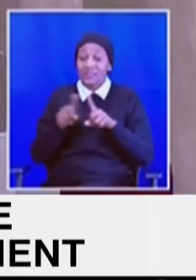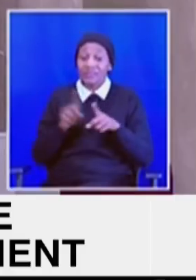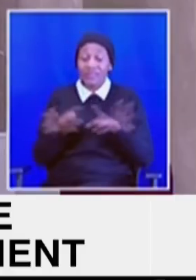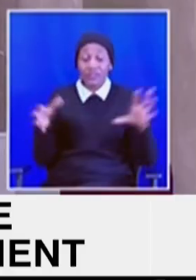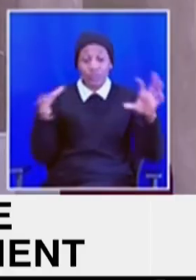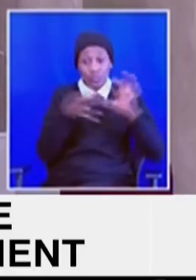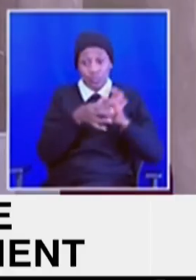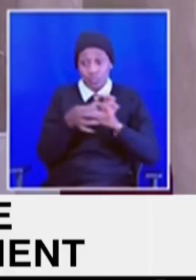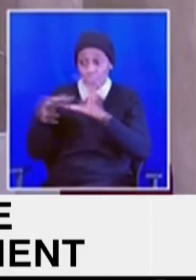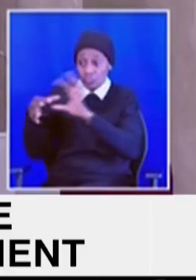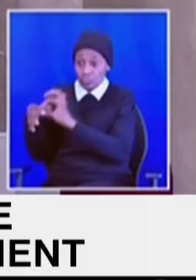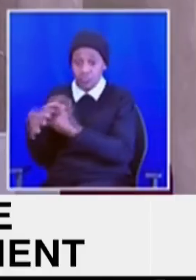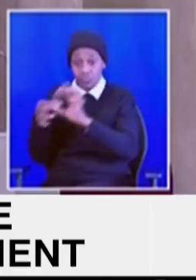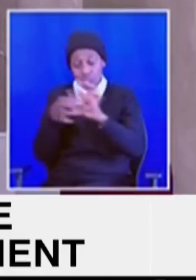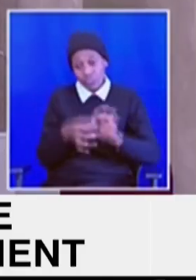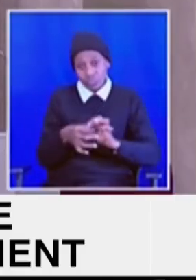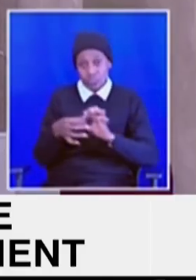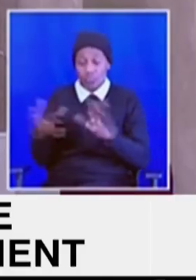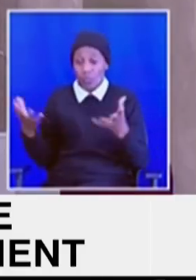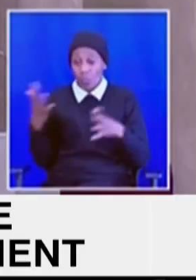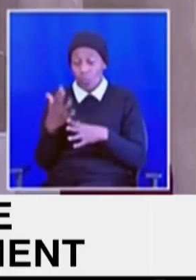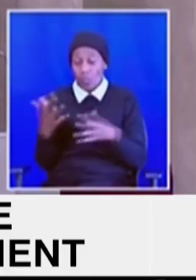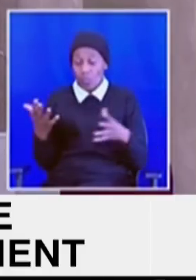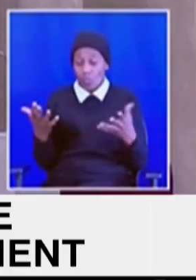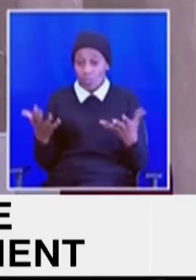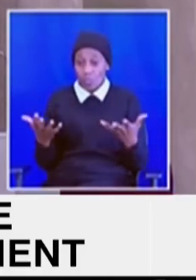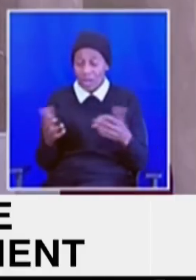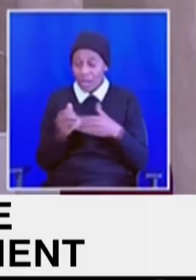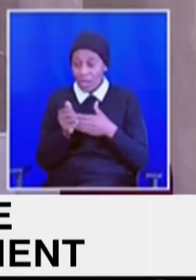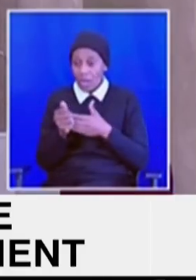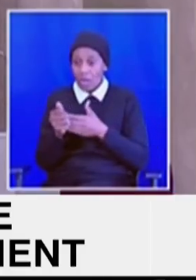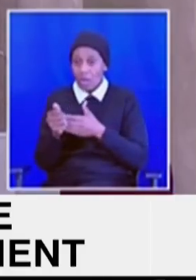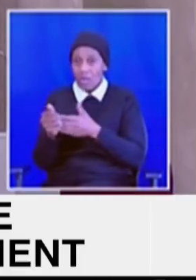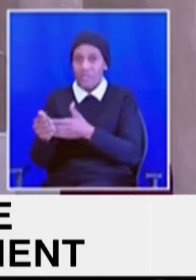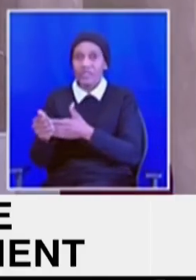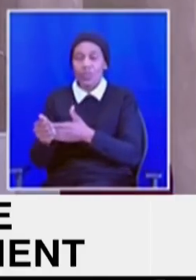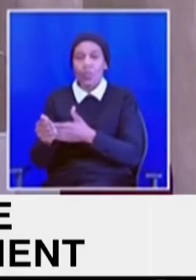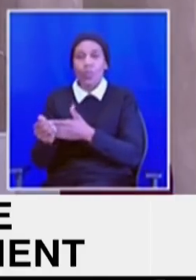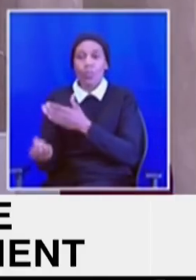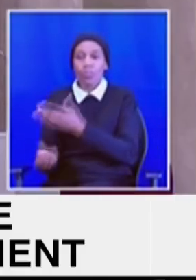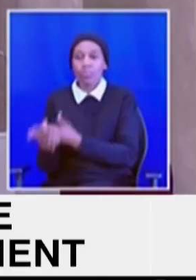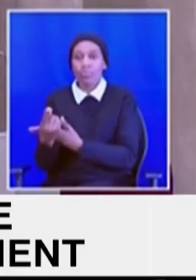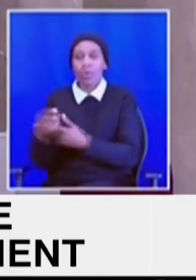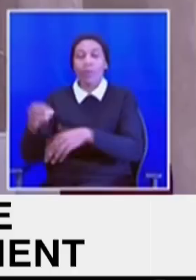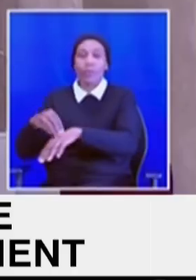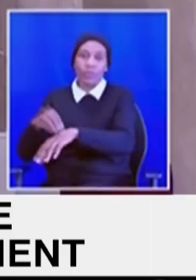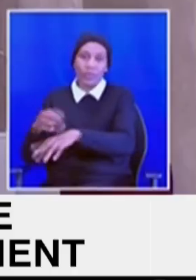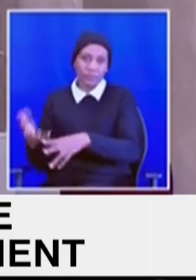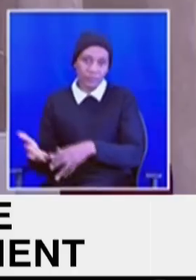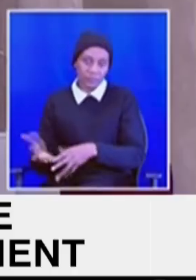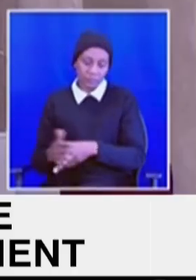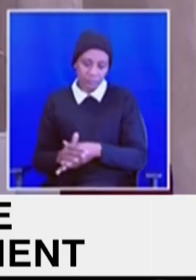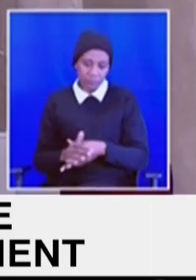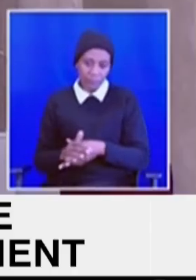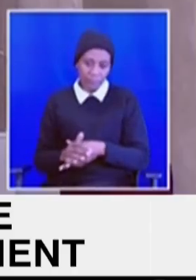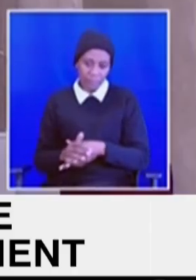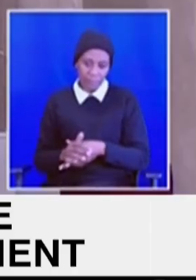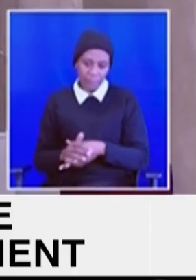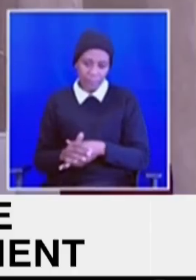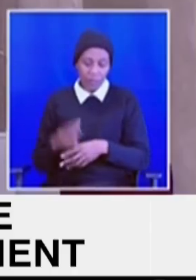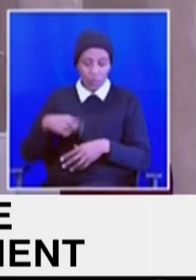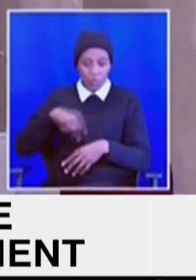up in some of these areas lead to these problems. And that's why we